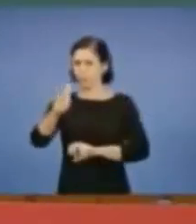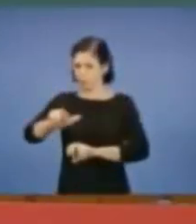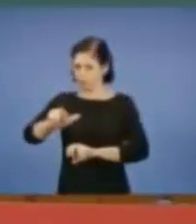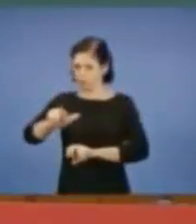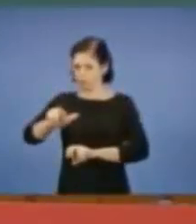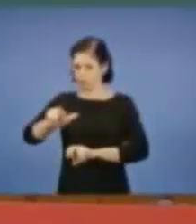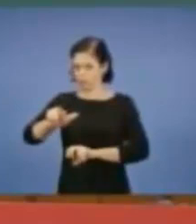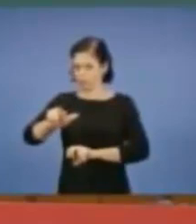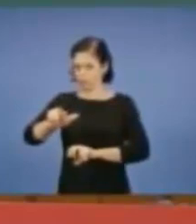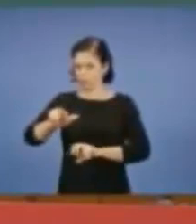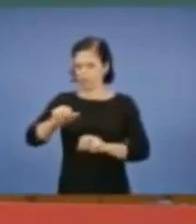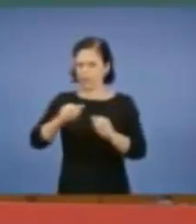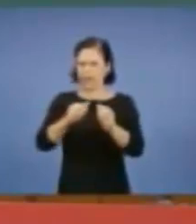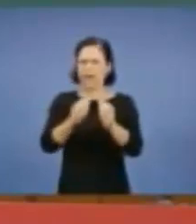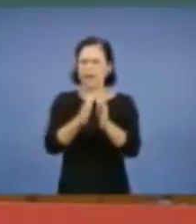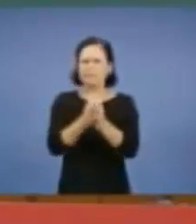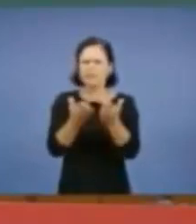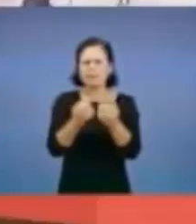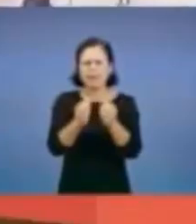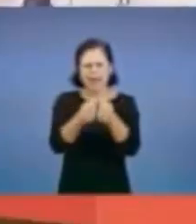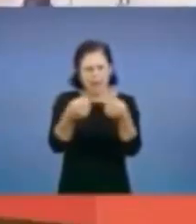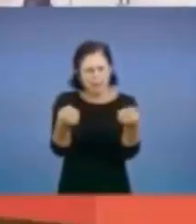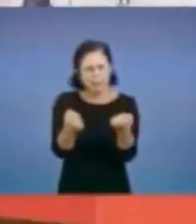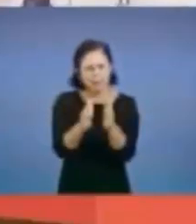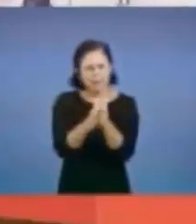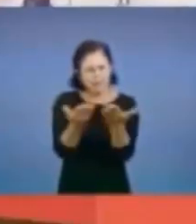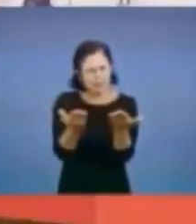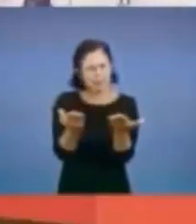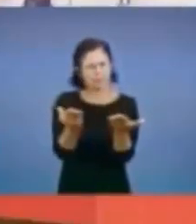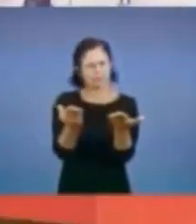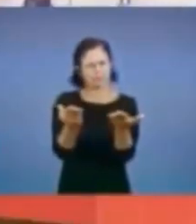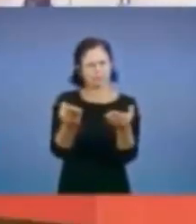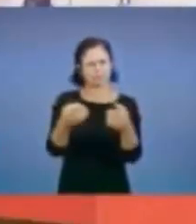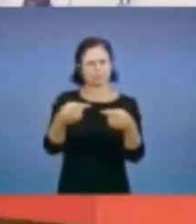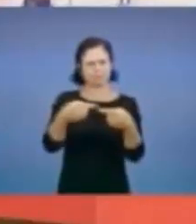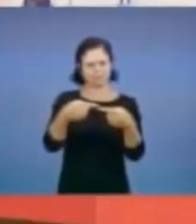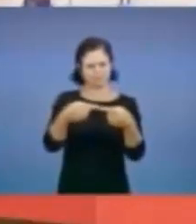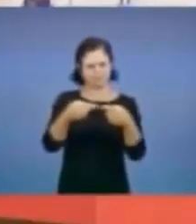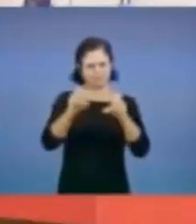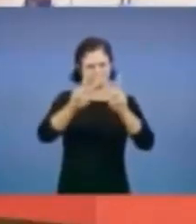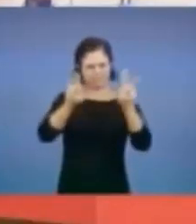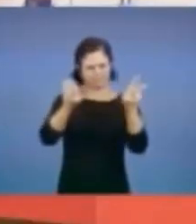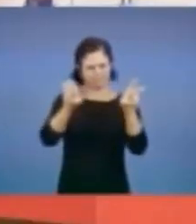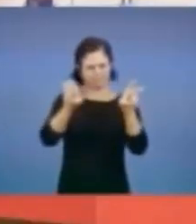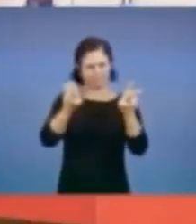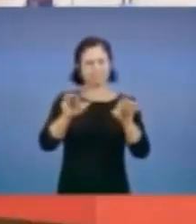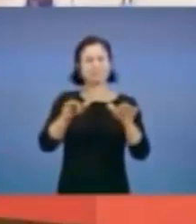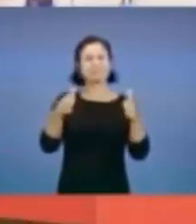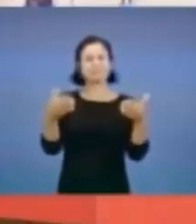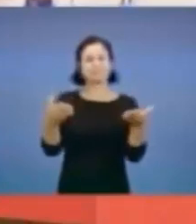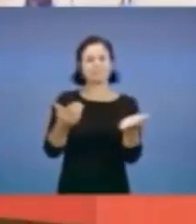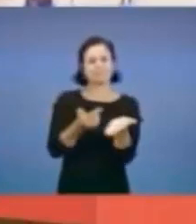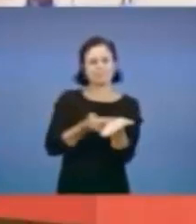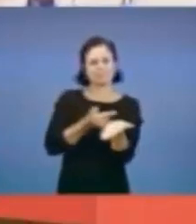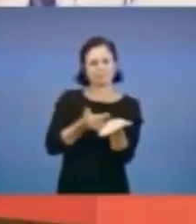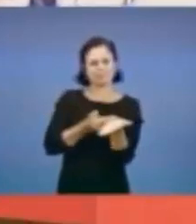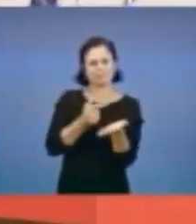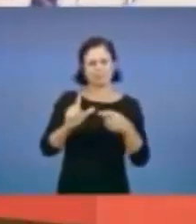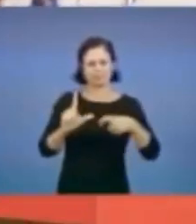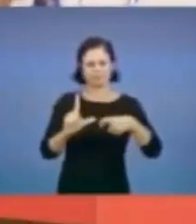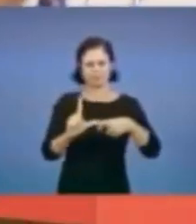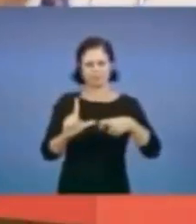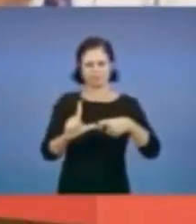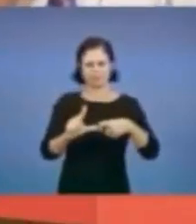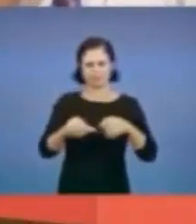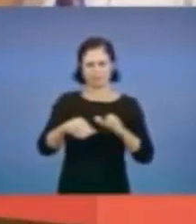another subject. I want you to keep your Bible open, and the subject we are going to speak about in the book of